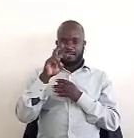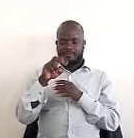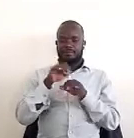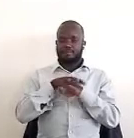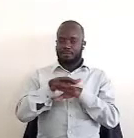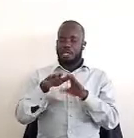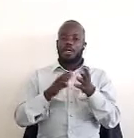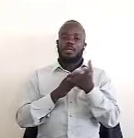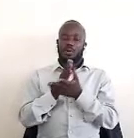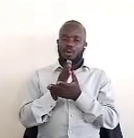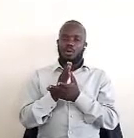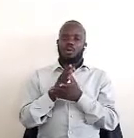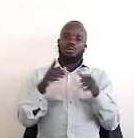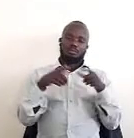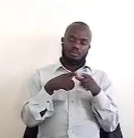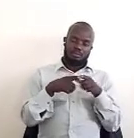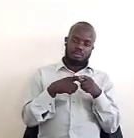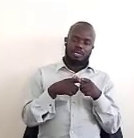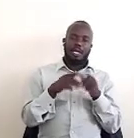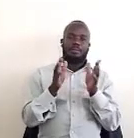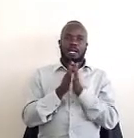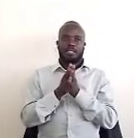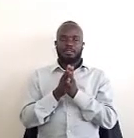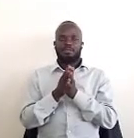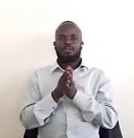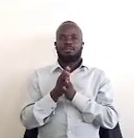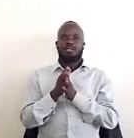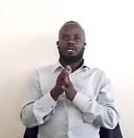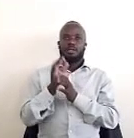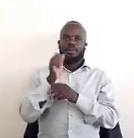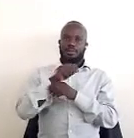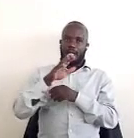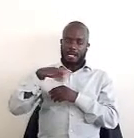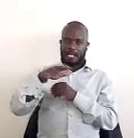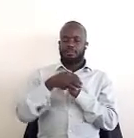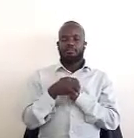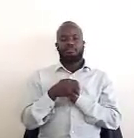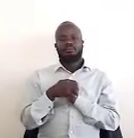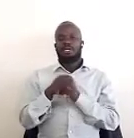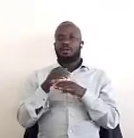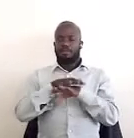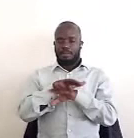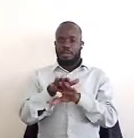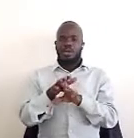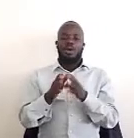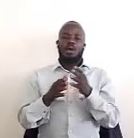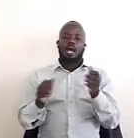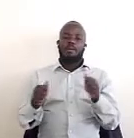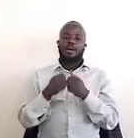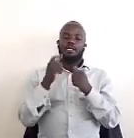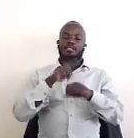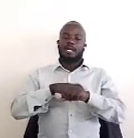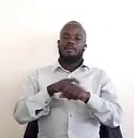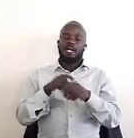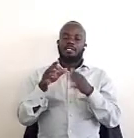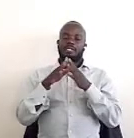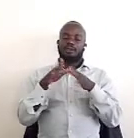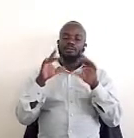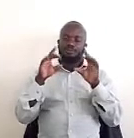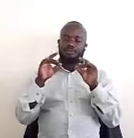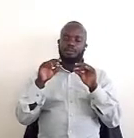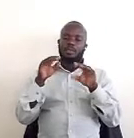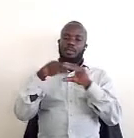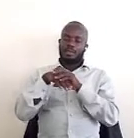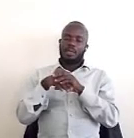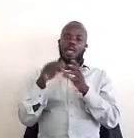intercourse leads to HIV transmission through both vaginal and anal discourse. Transmission occurs because sexual fluids